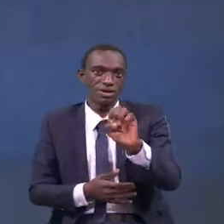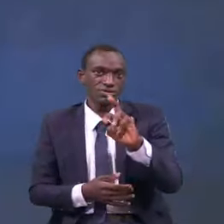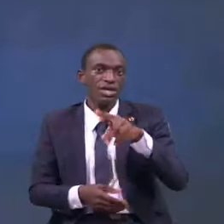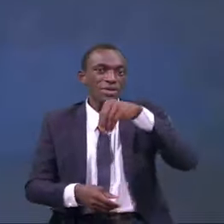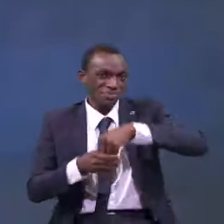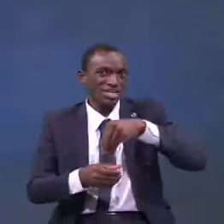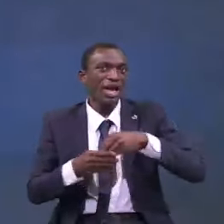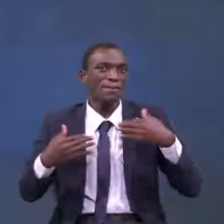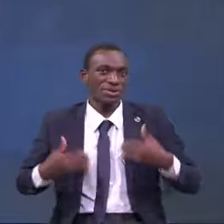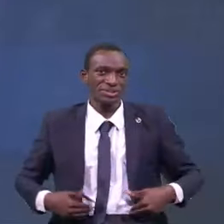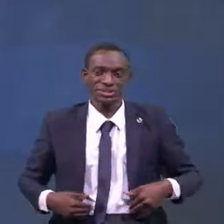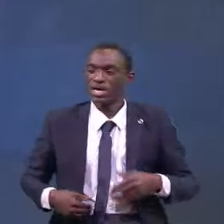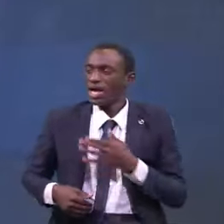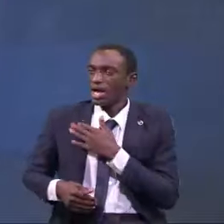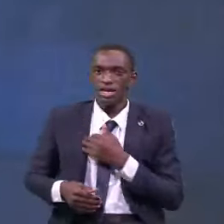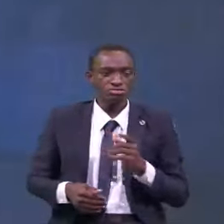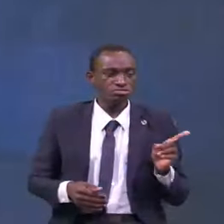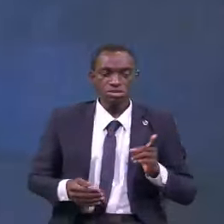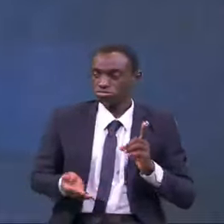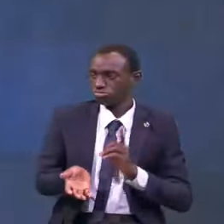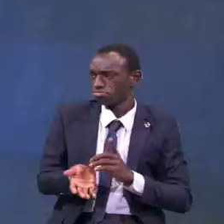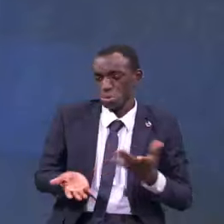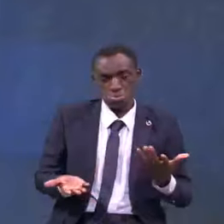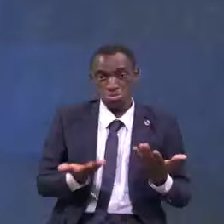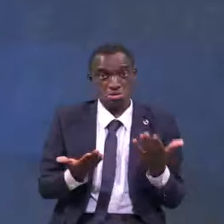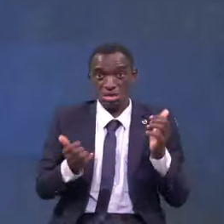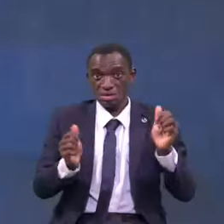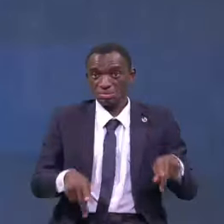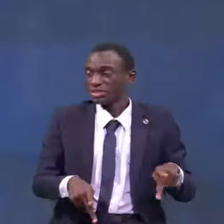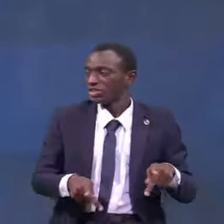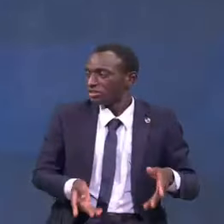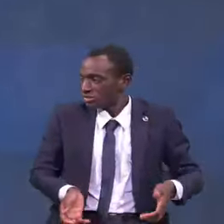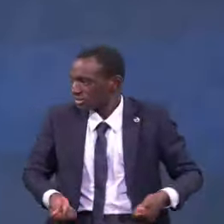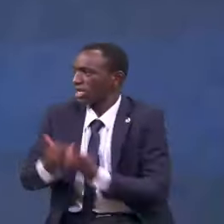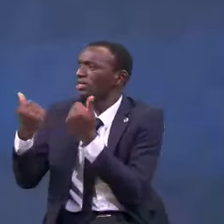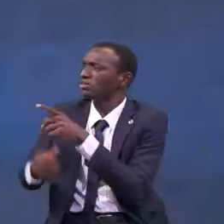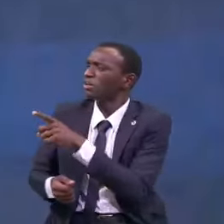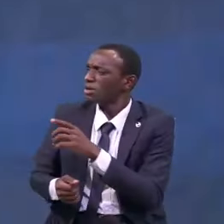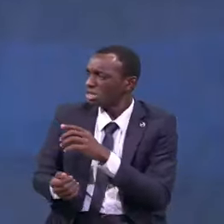And you challenge him. You say, that is what is killing you.